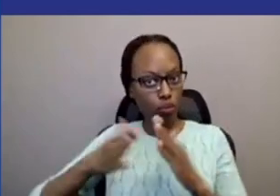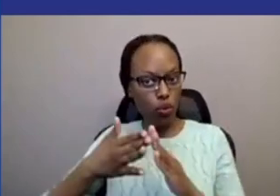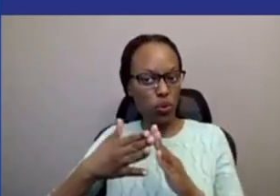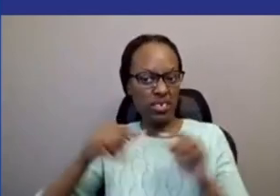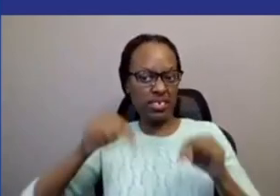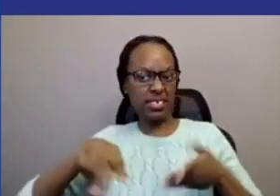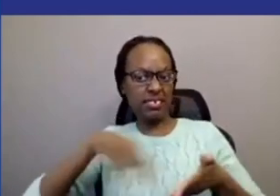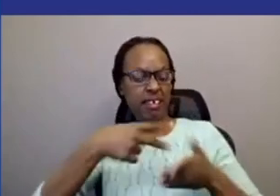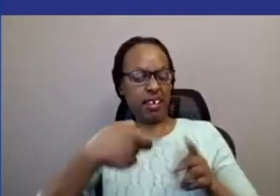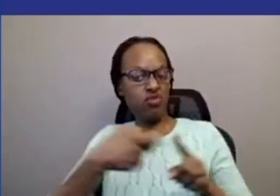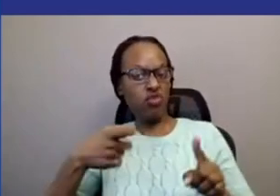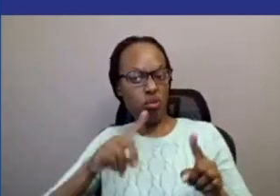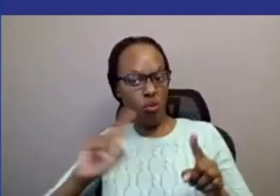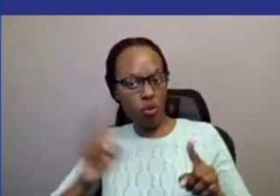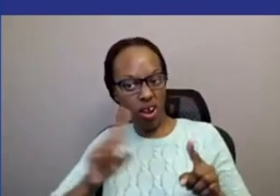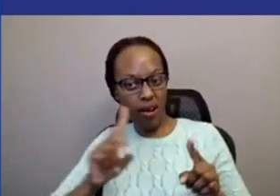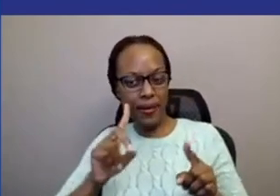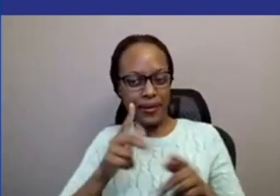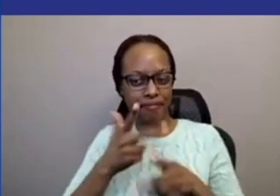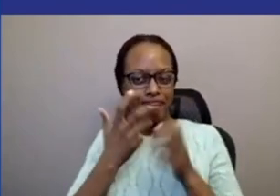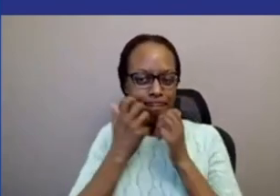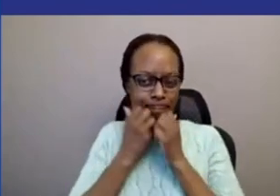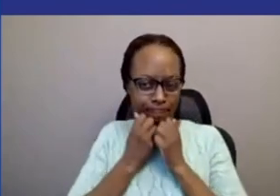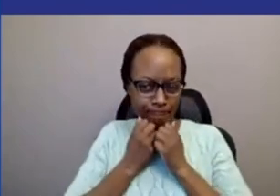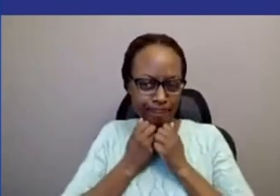So I've been